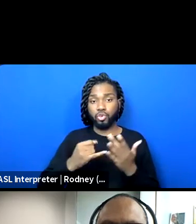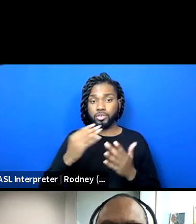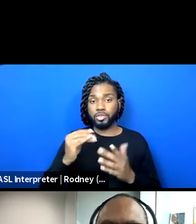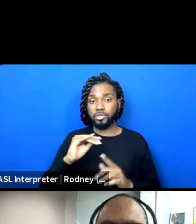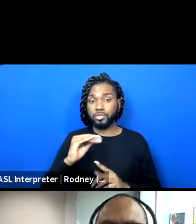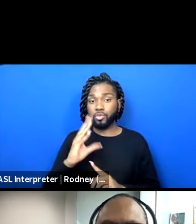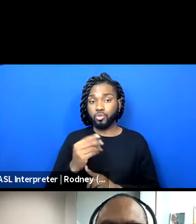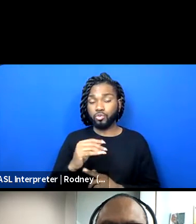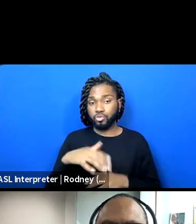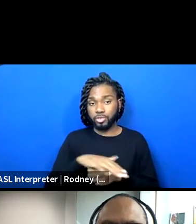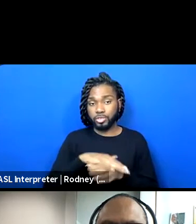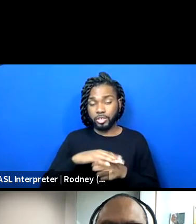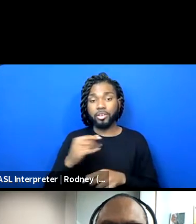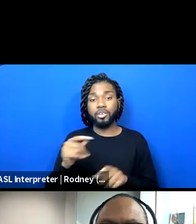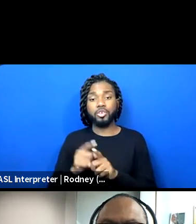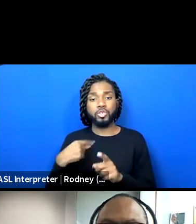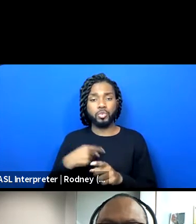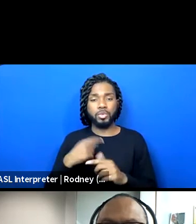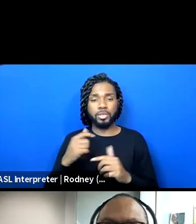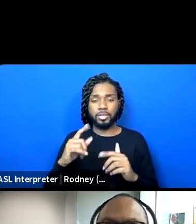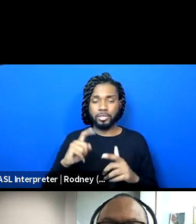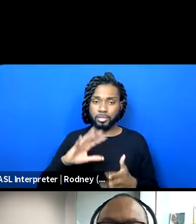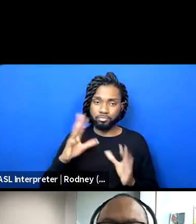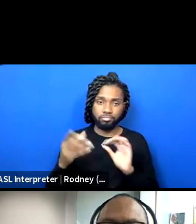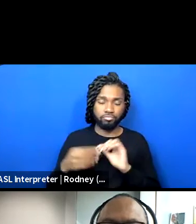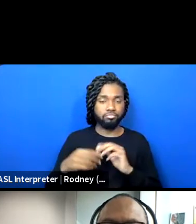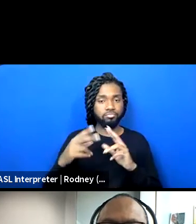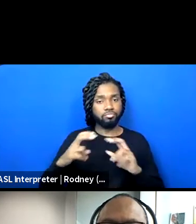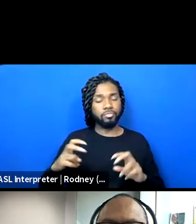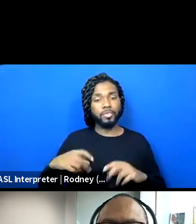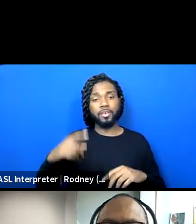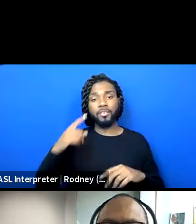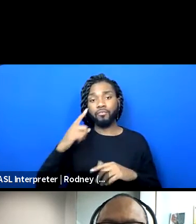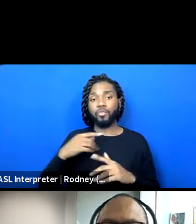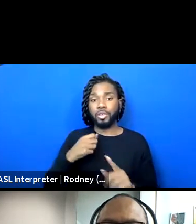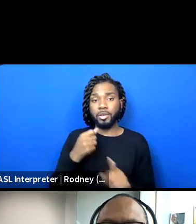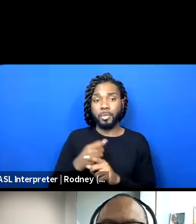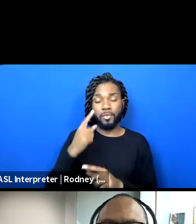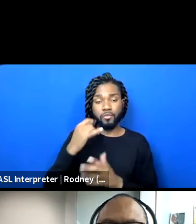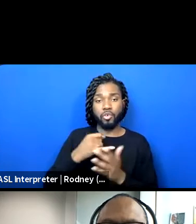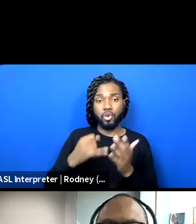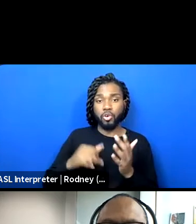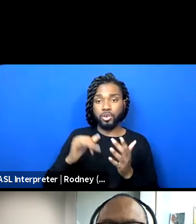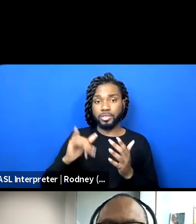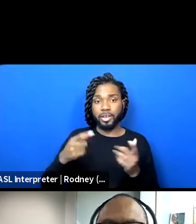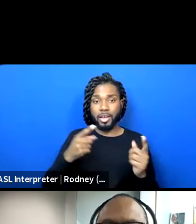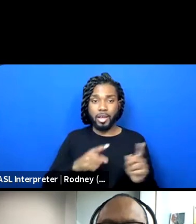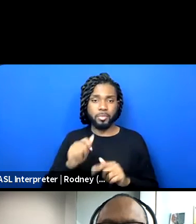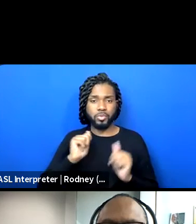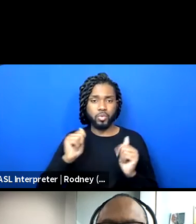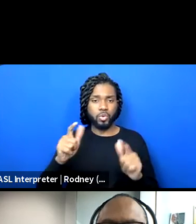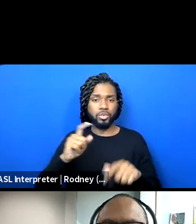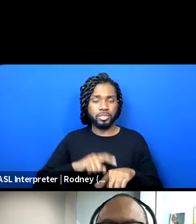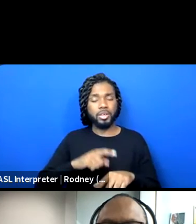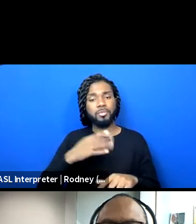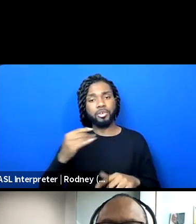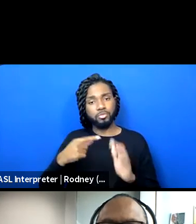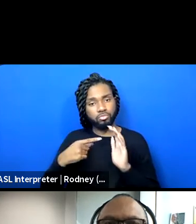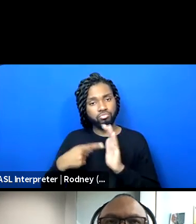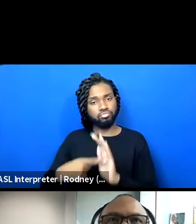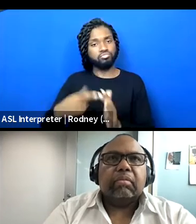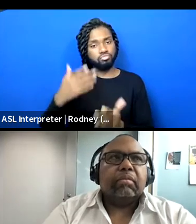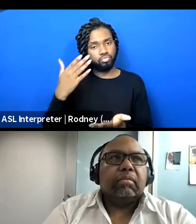need quantitative and qualitative research about the impact of the arts that happen nationally at all the time to prove our